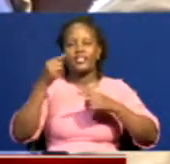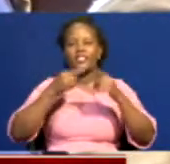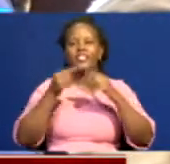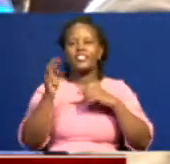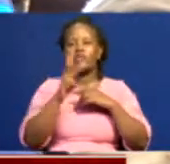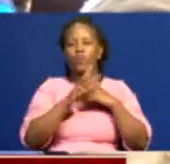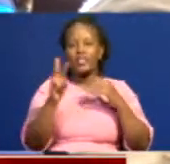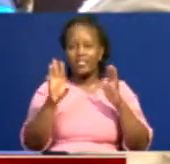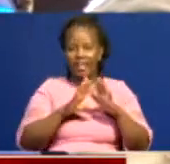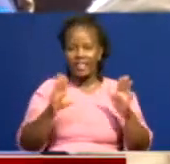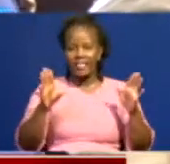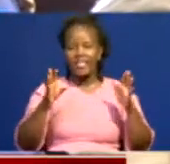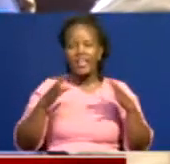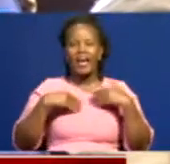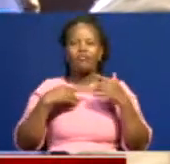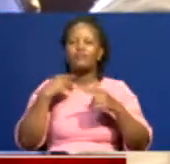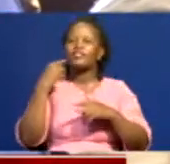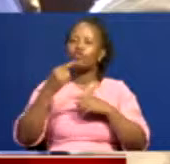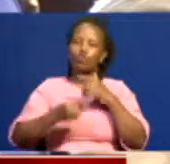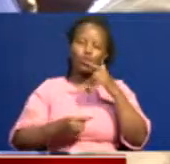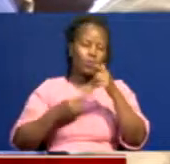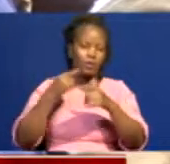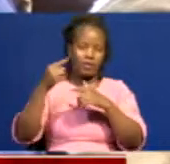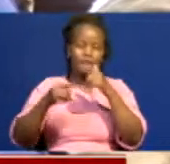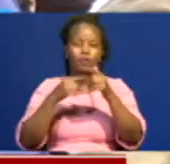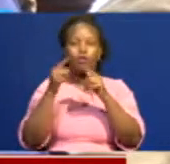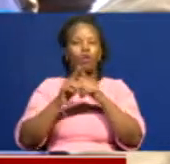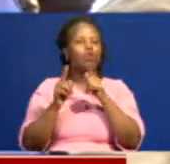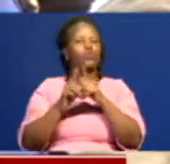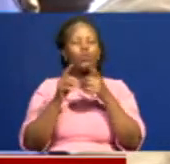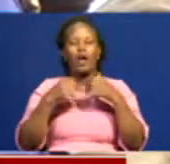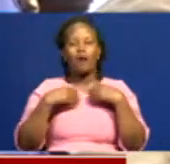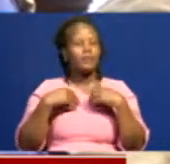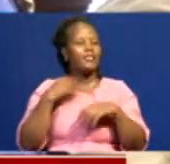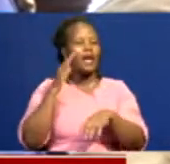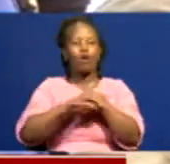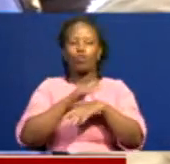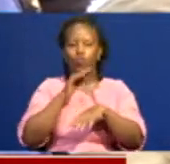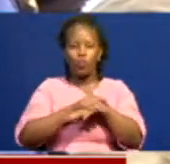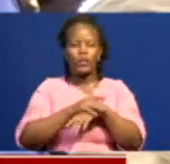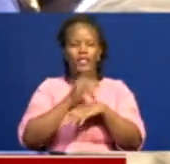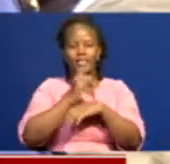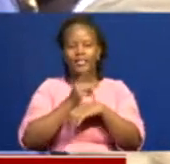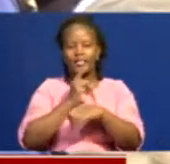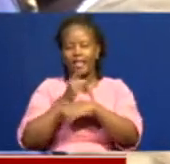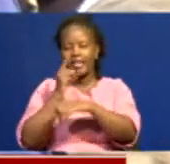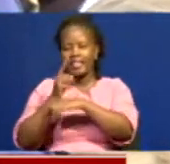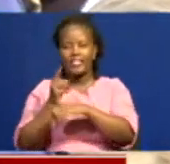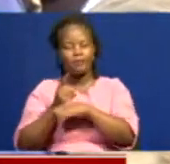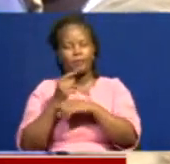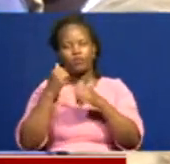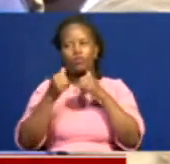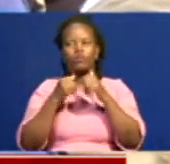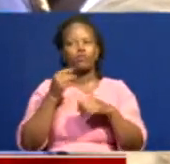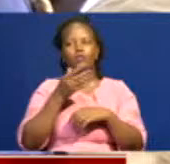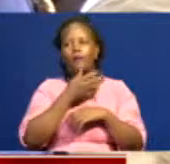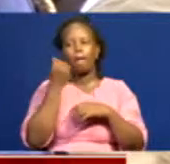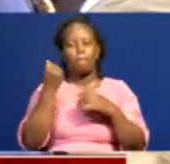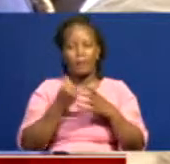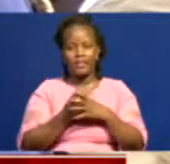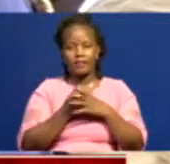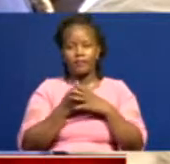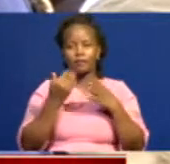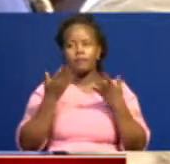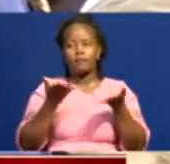consistent, and the discipline that has been there has been very, very high. Kwa hivyo